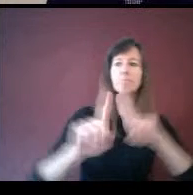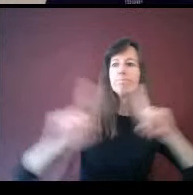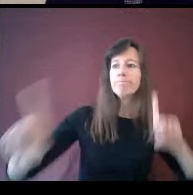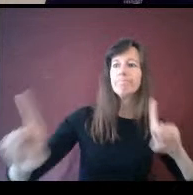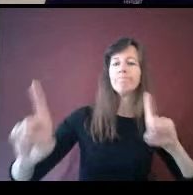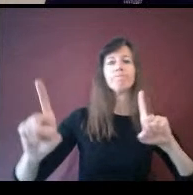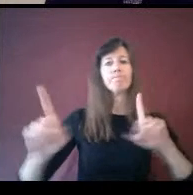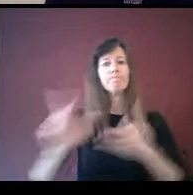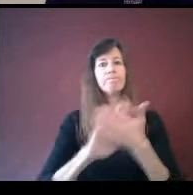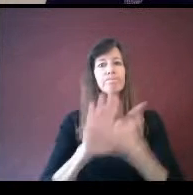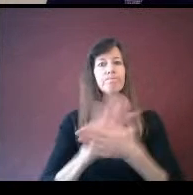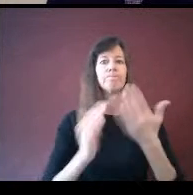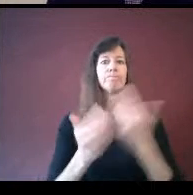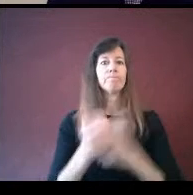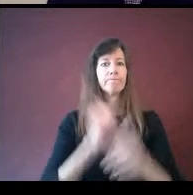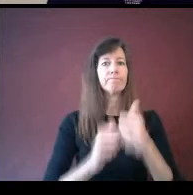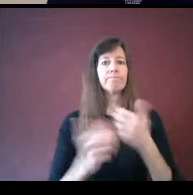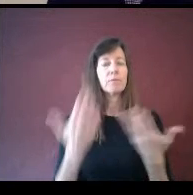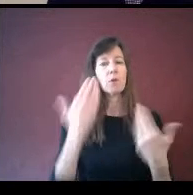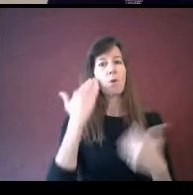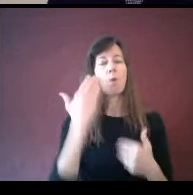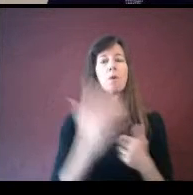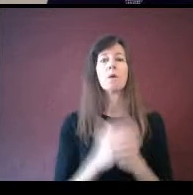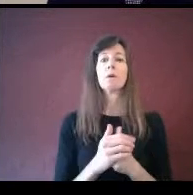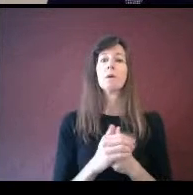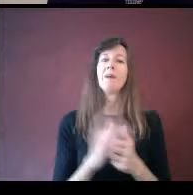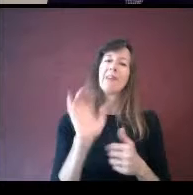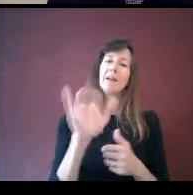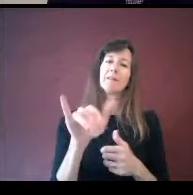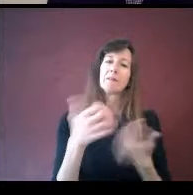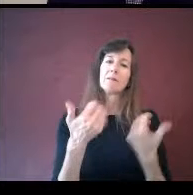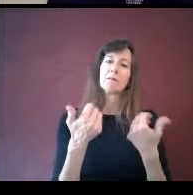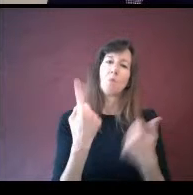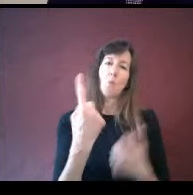an effort to convince people to change their behavior.